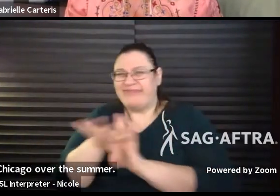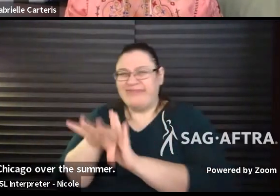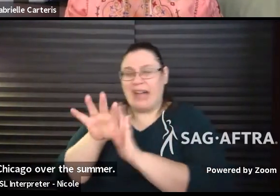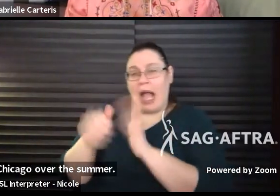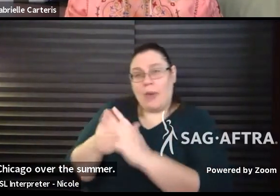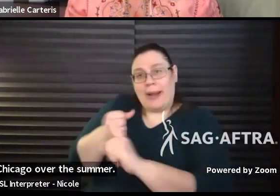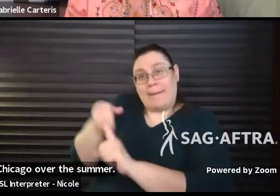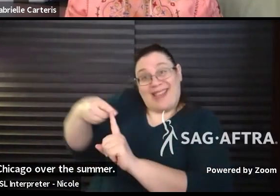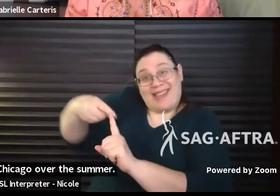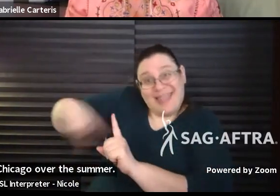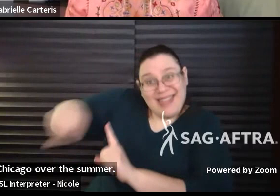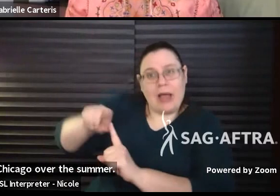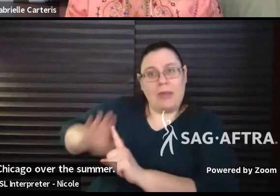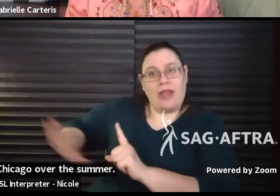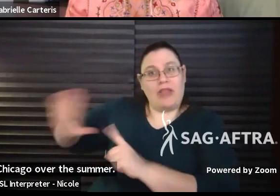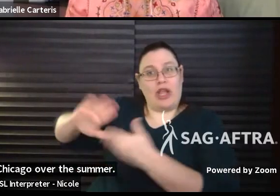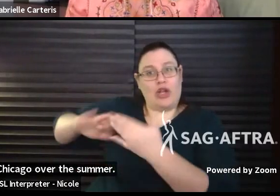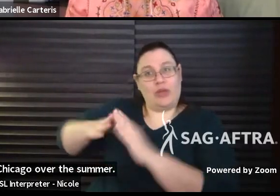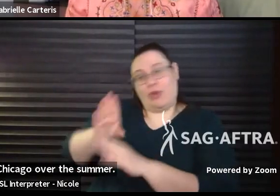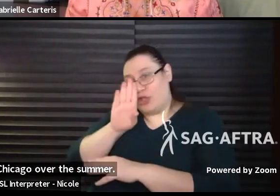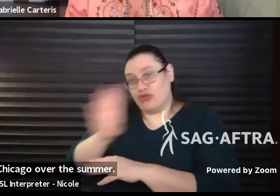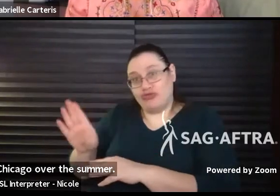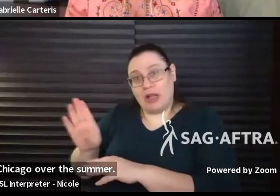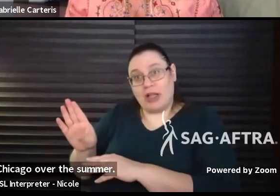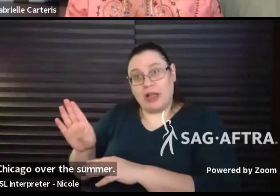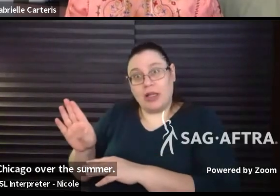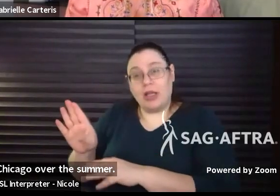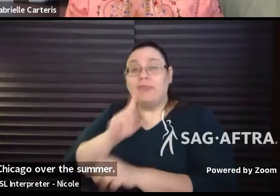and their community directly, and literally